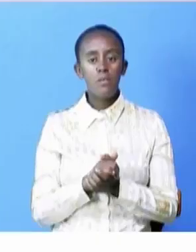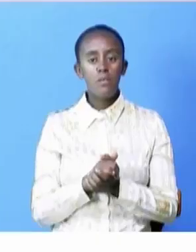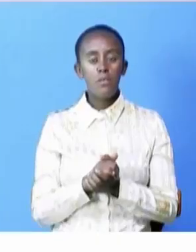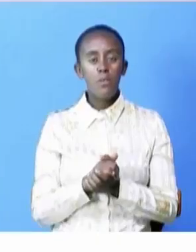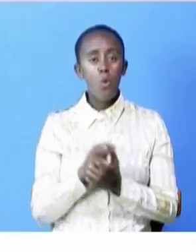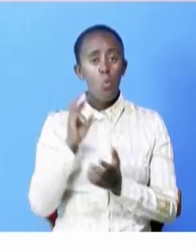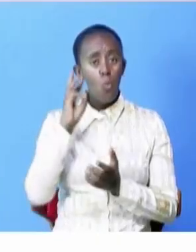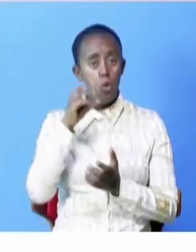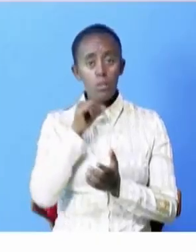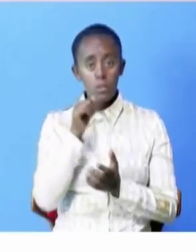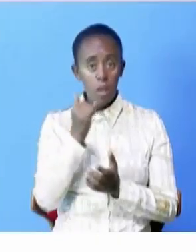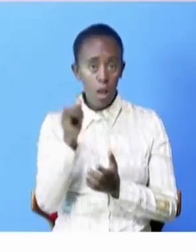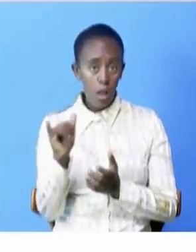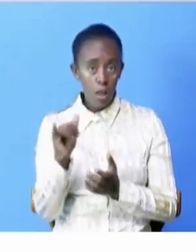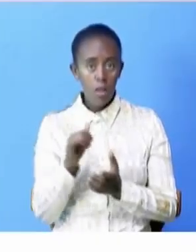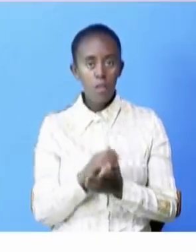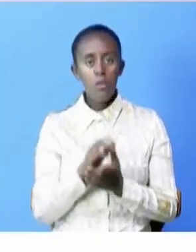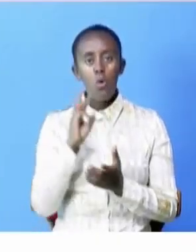Won't they?